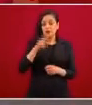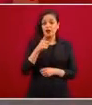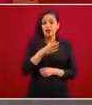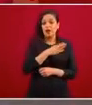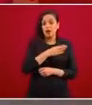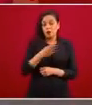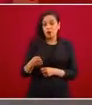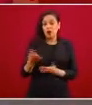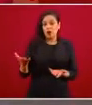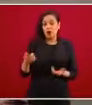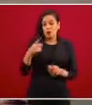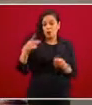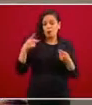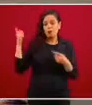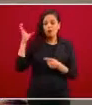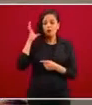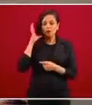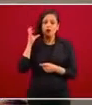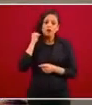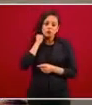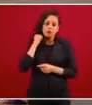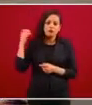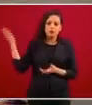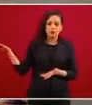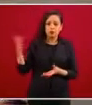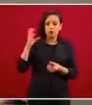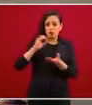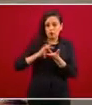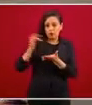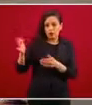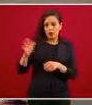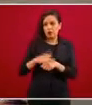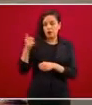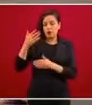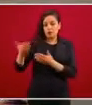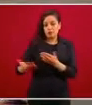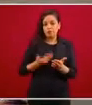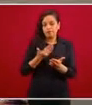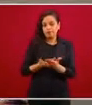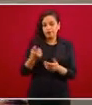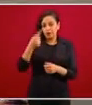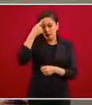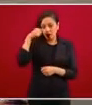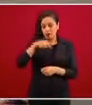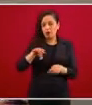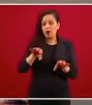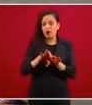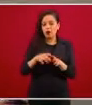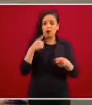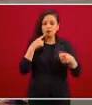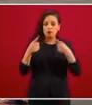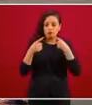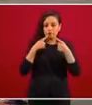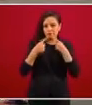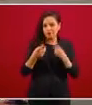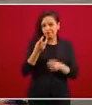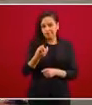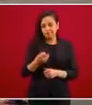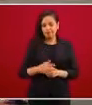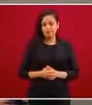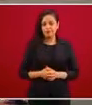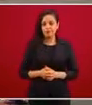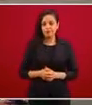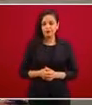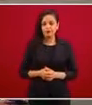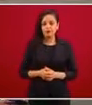to see that this law is advancing. Thank you to our legislators who are the ones handling this at the moment. And